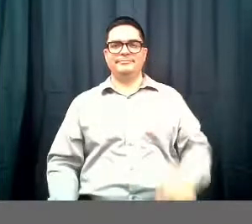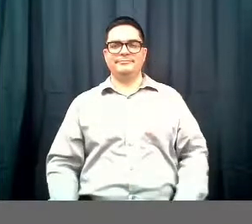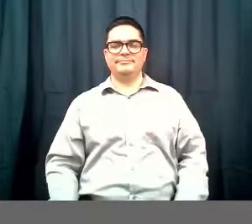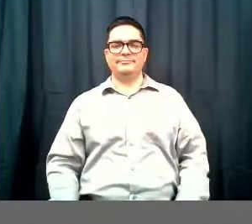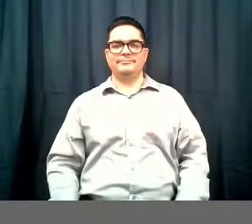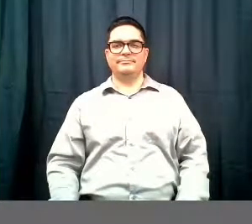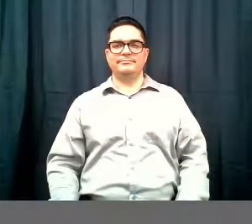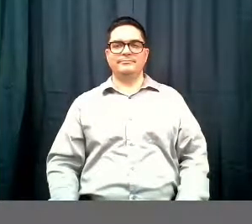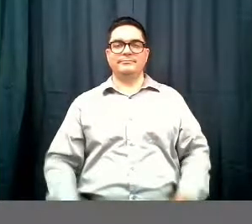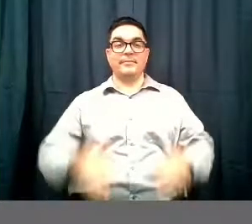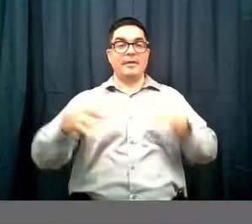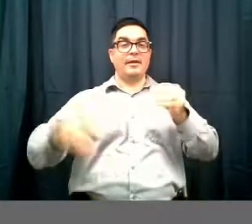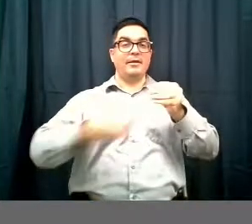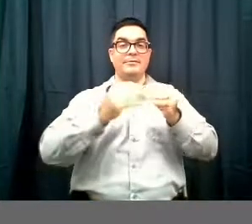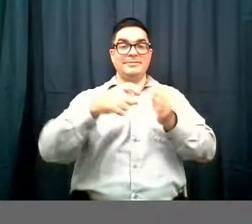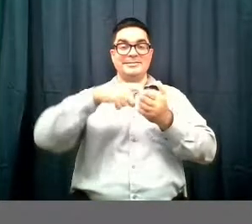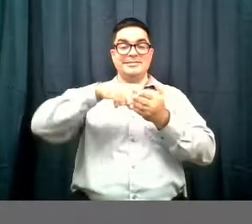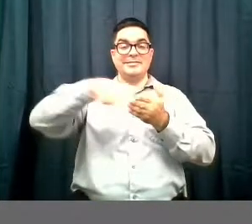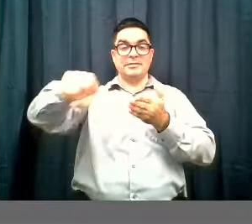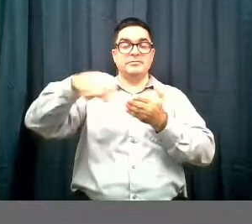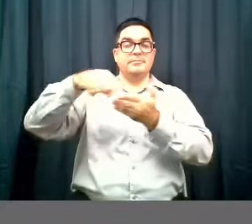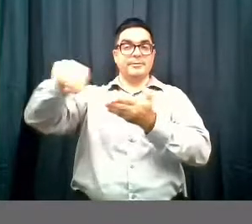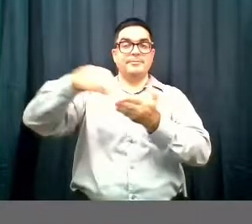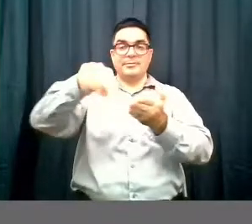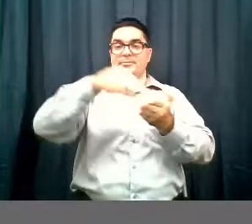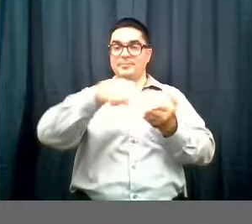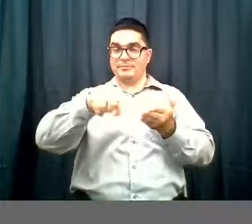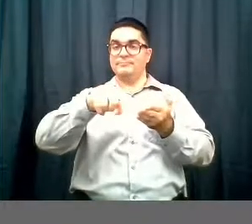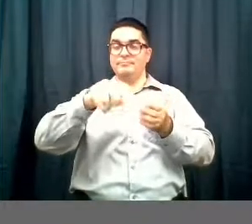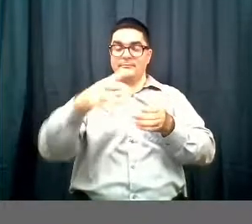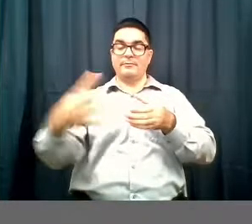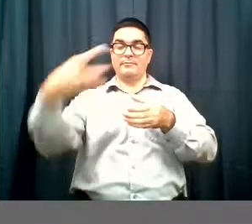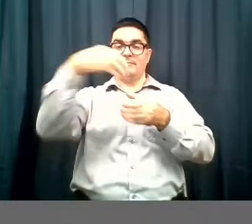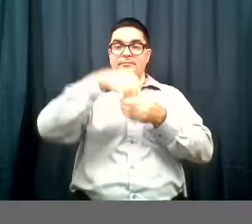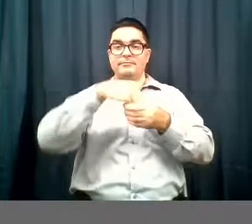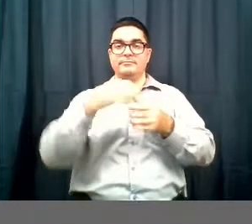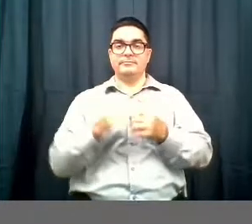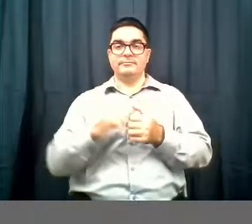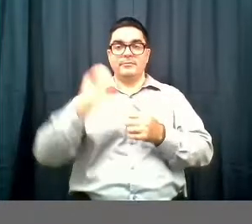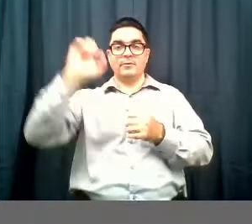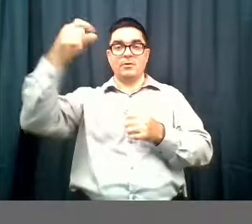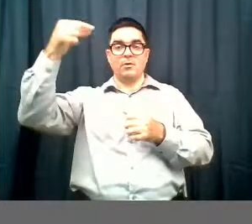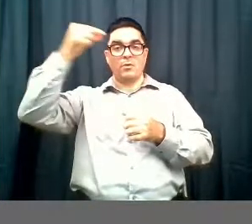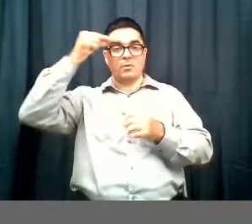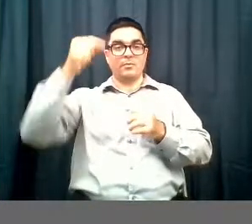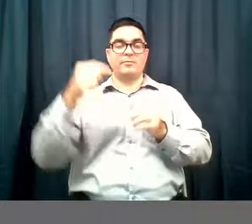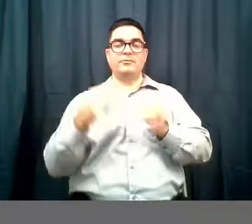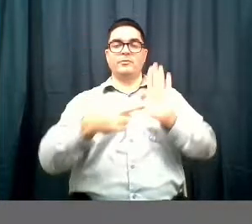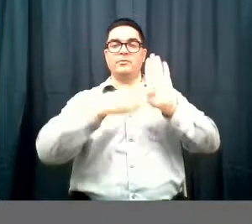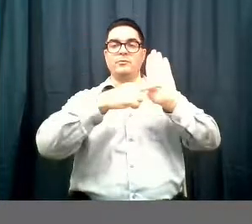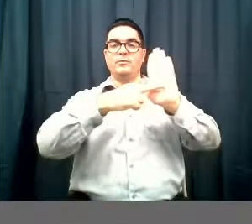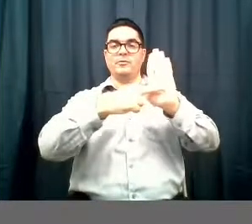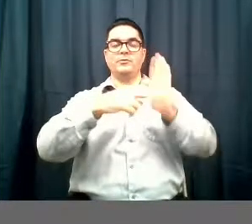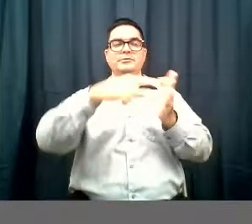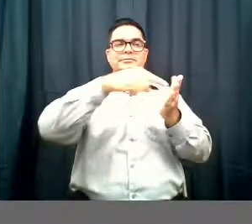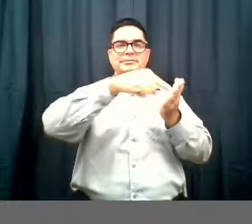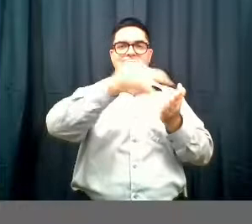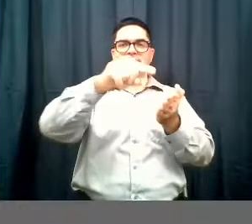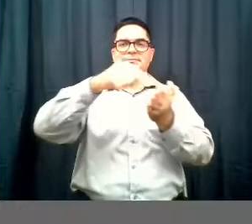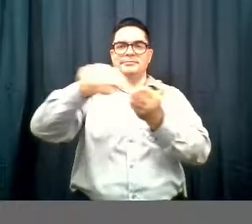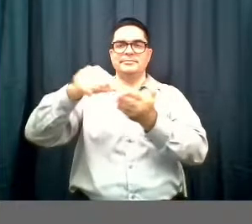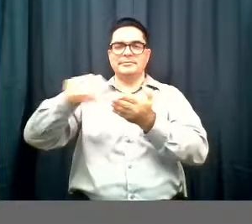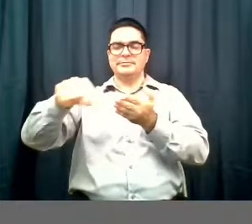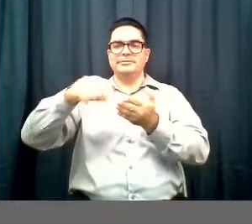tax expenditures, with the government publishing its first comprehensive tax expenditure report, showing for the first time the level